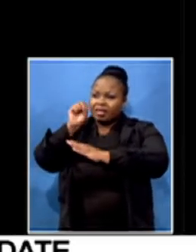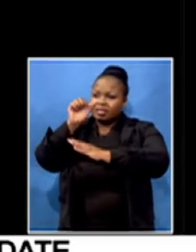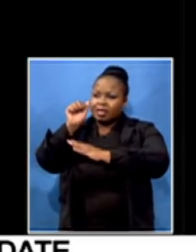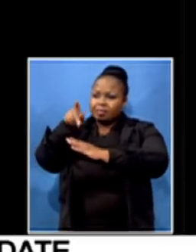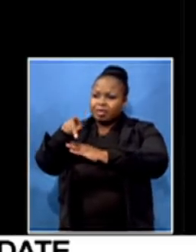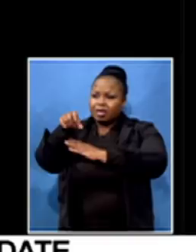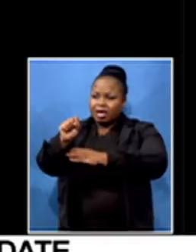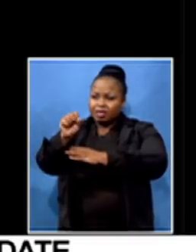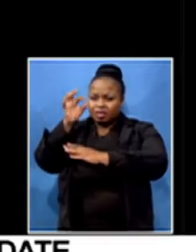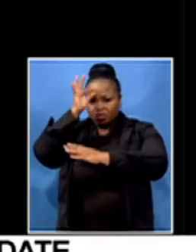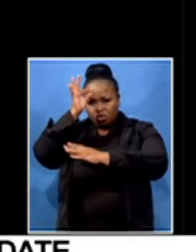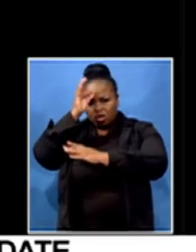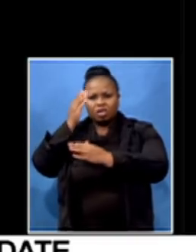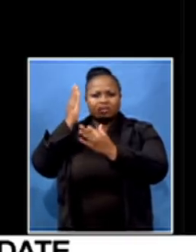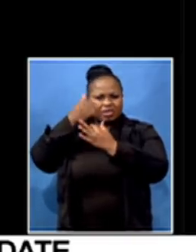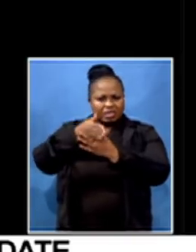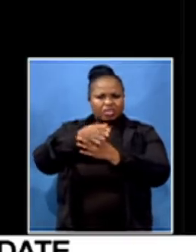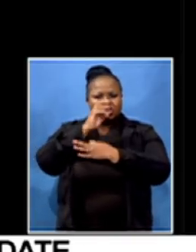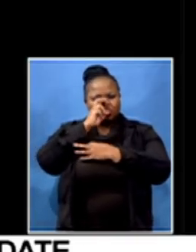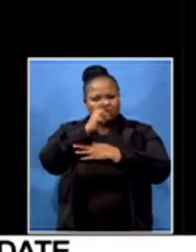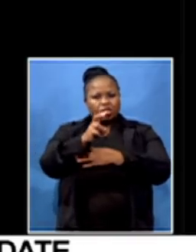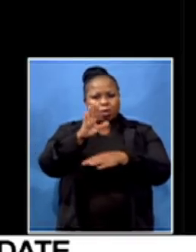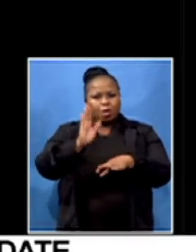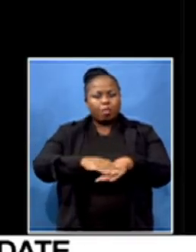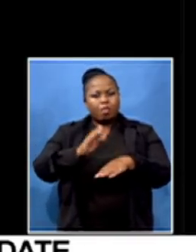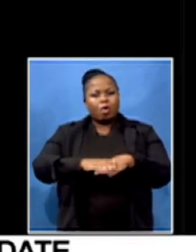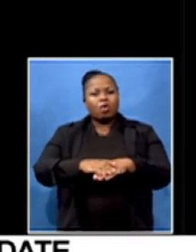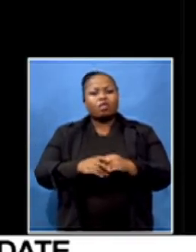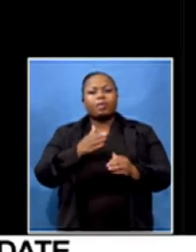to intensify the fight against illicit